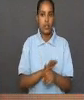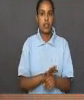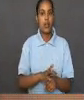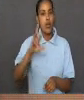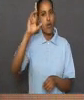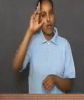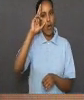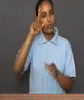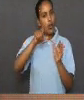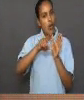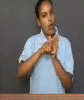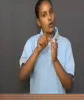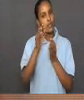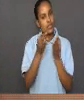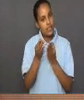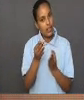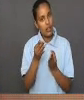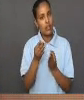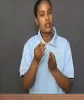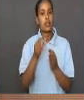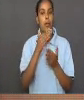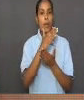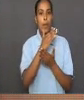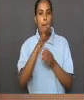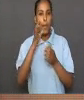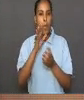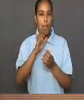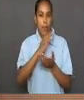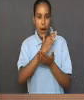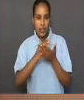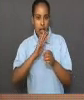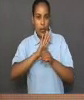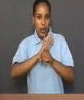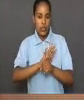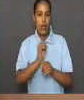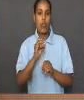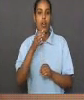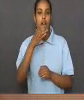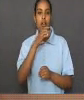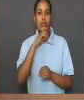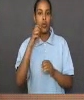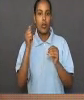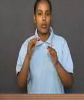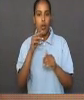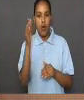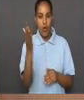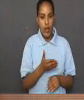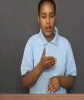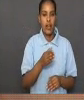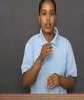Raoult's law states that the partial pressure of a solvent over a